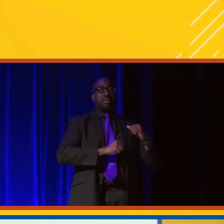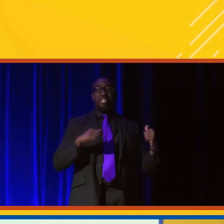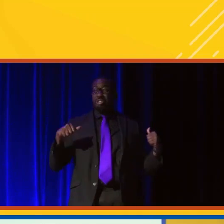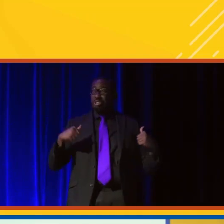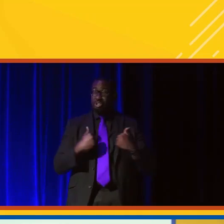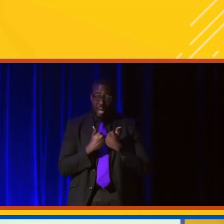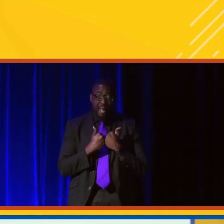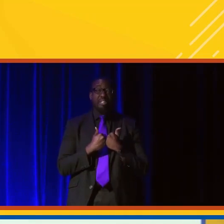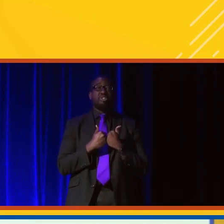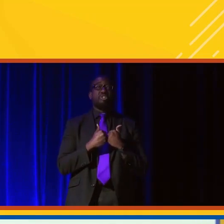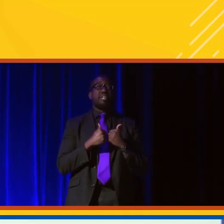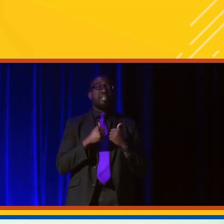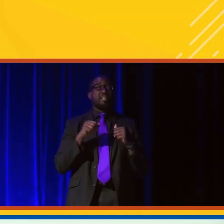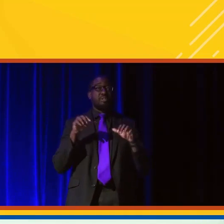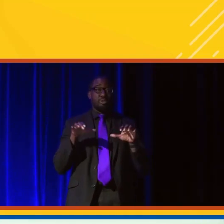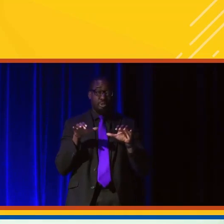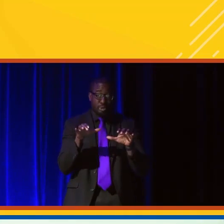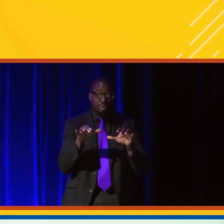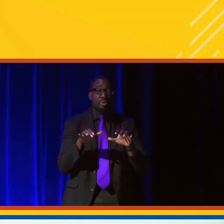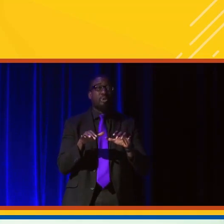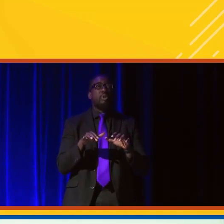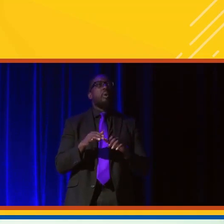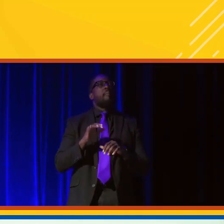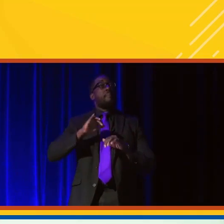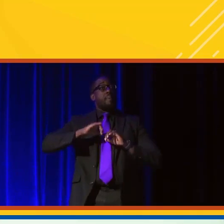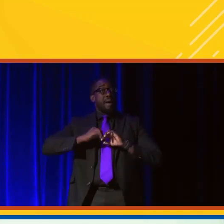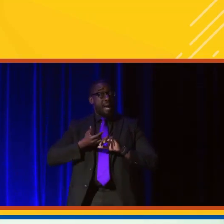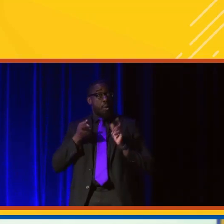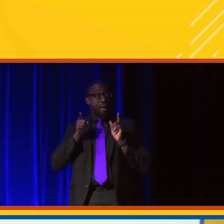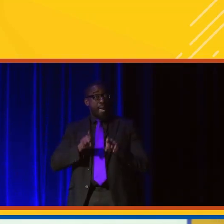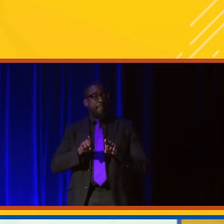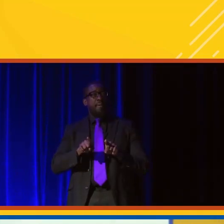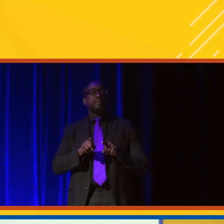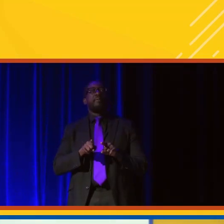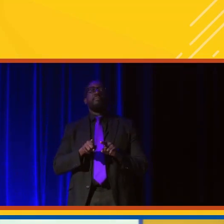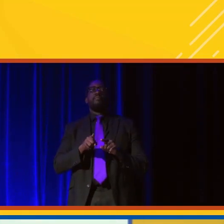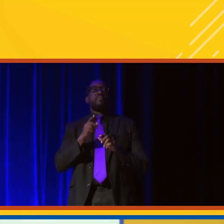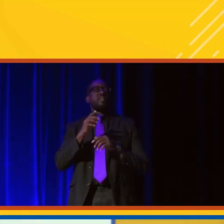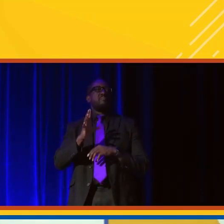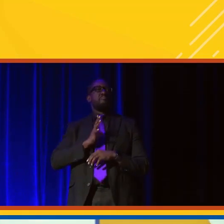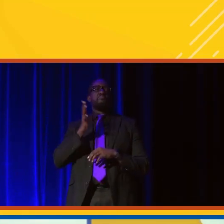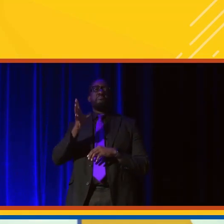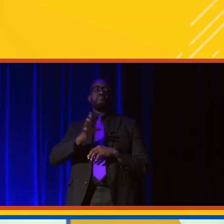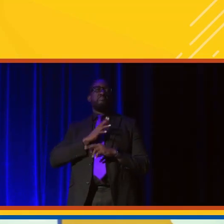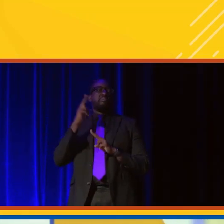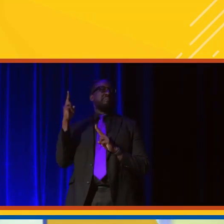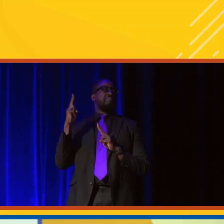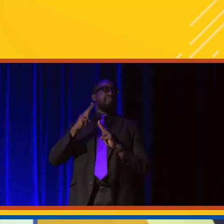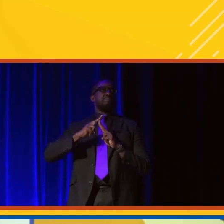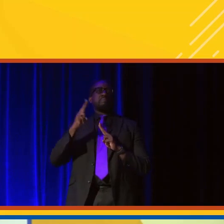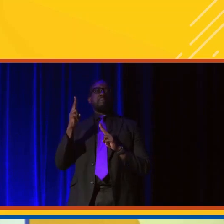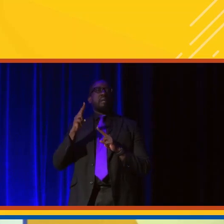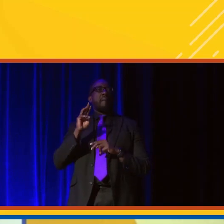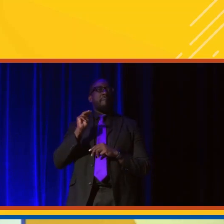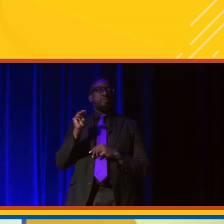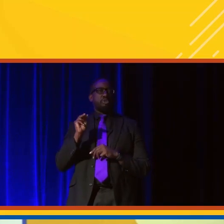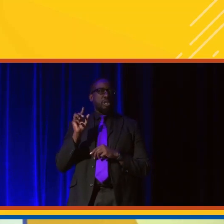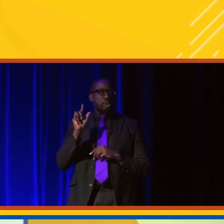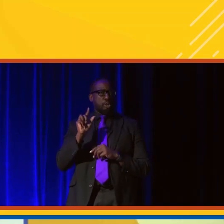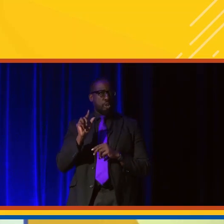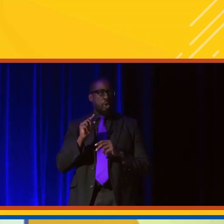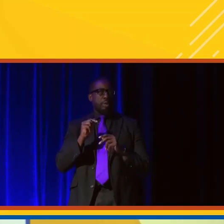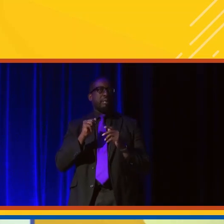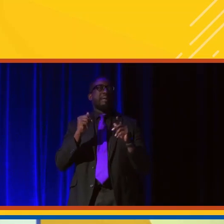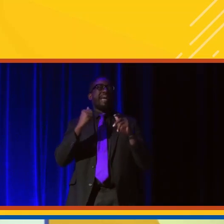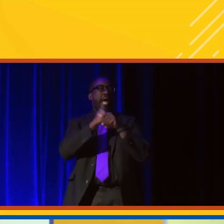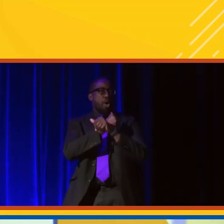to do, but what we use to make this happen is basically state-of-the-art machine learning algorithms. And as